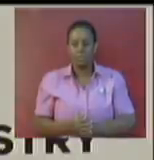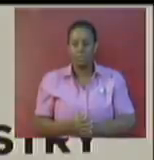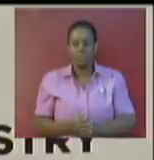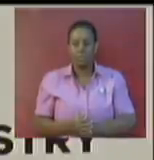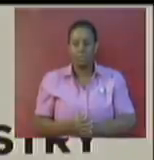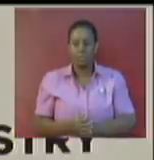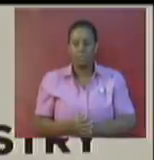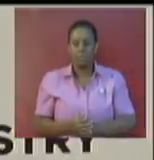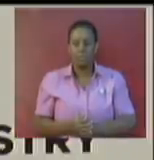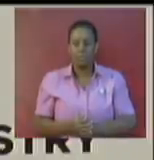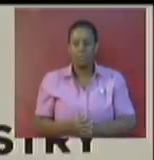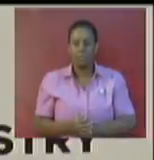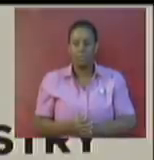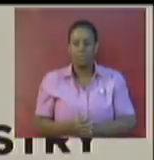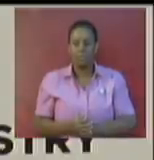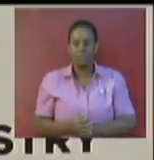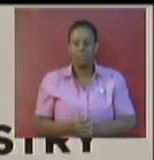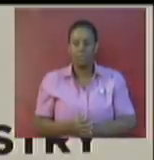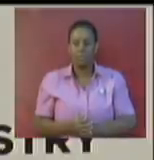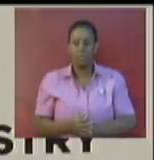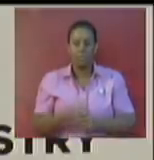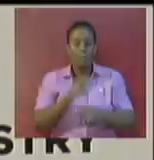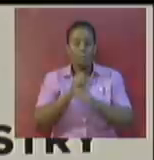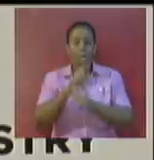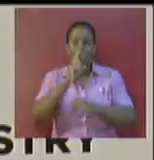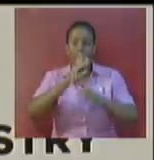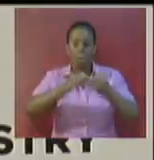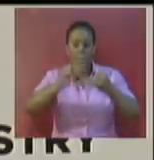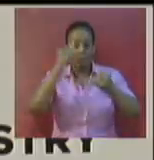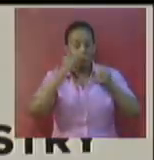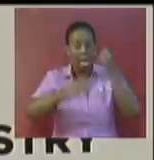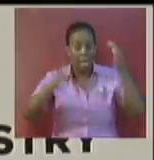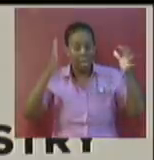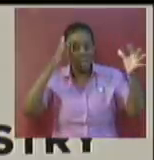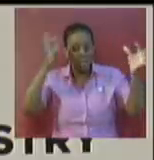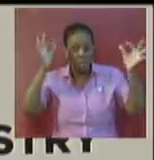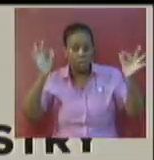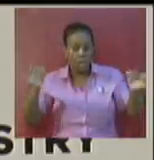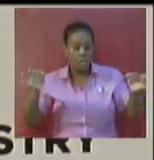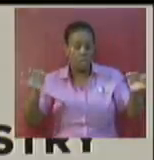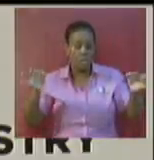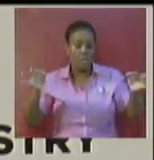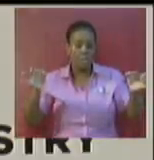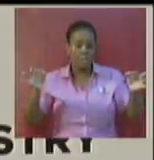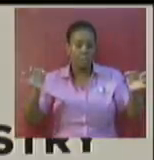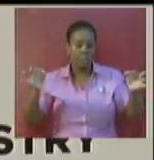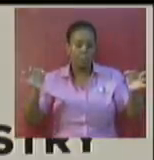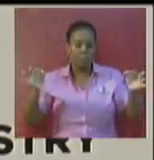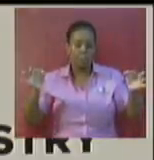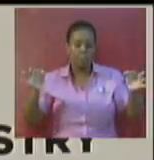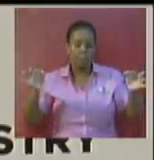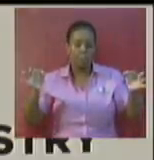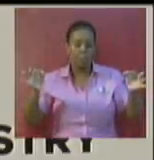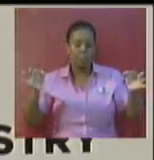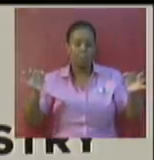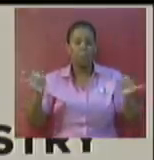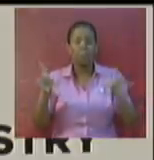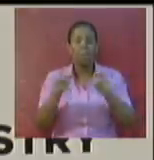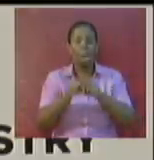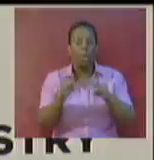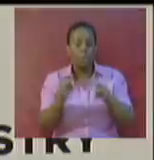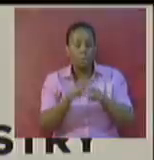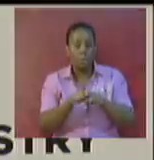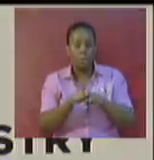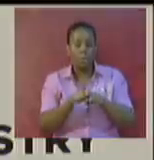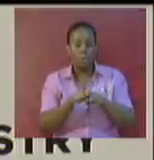way in terms of making that final decision for member states. We also use for not so much for vaccines, but for